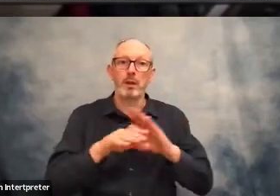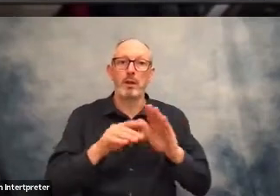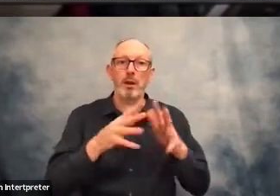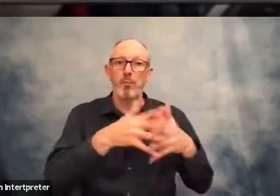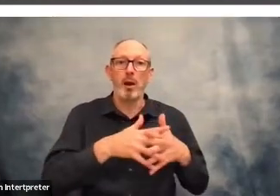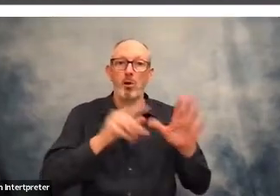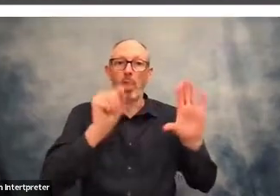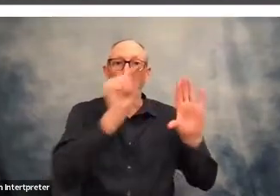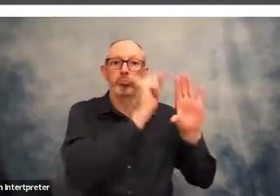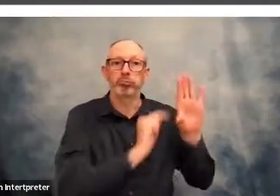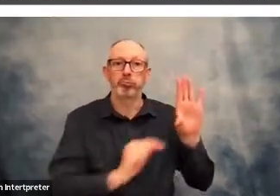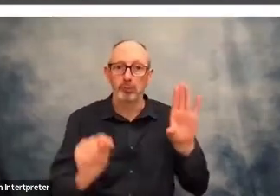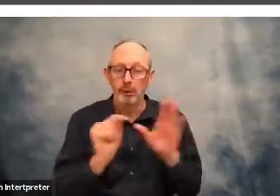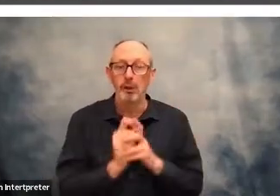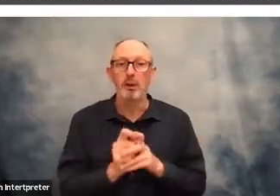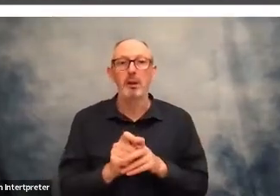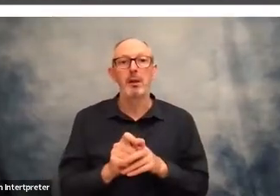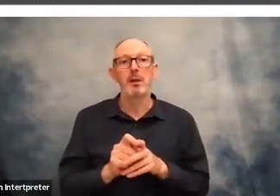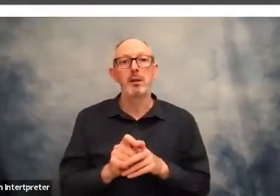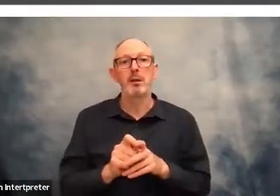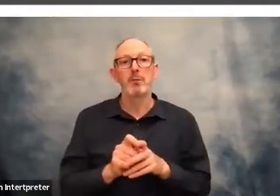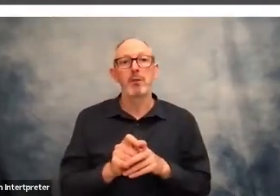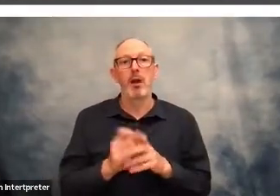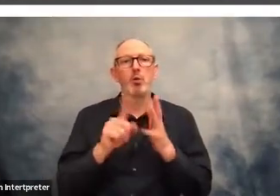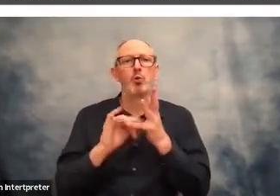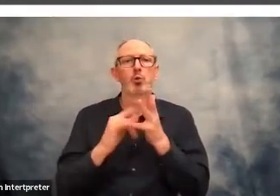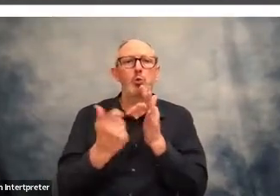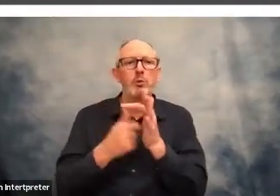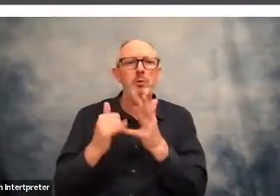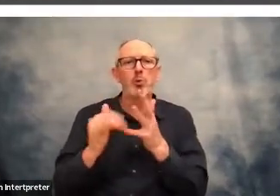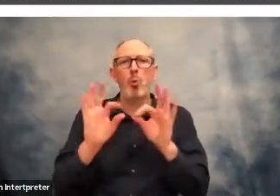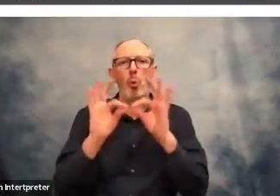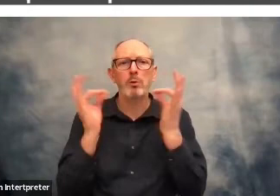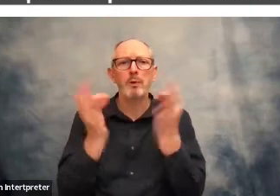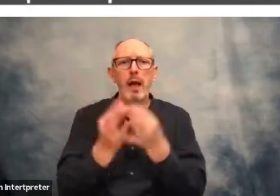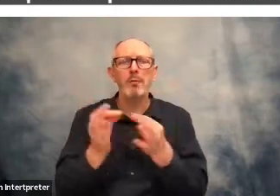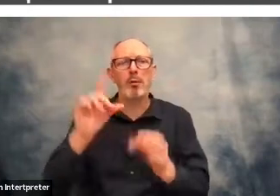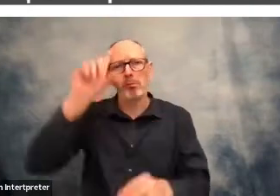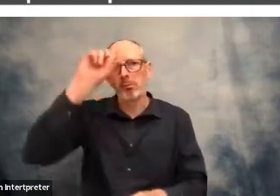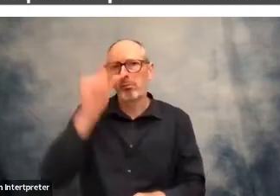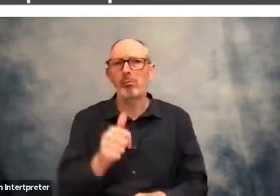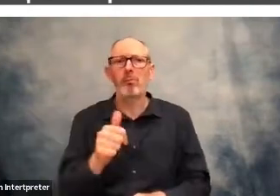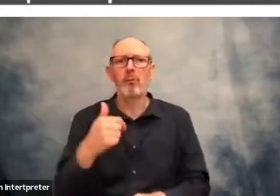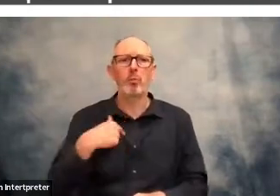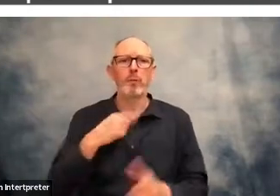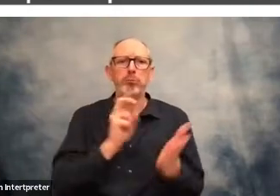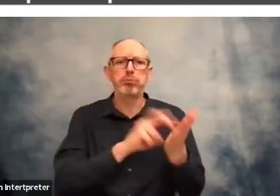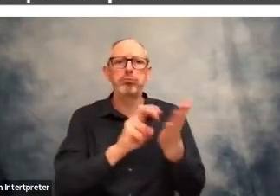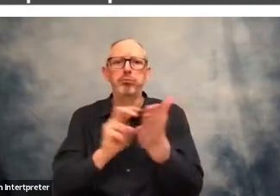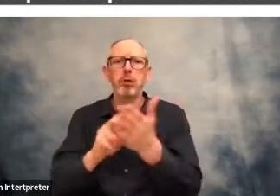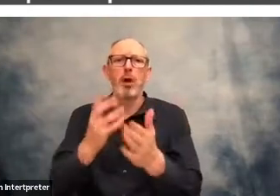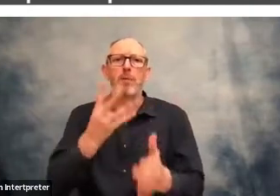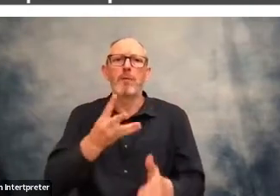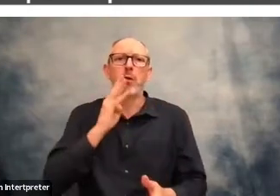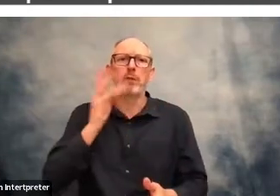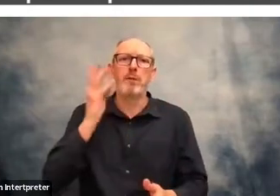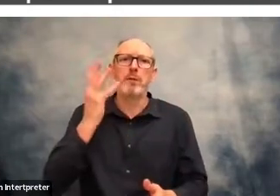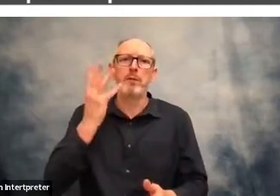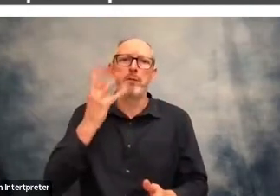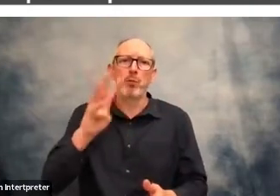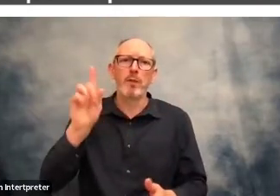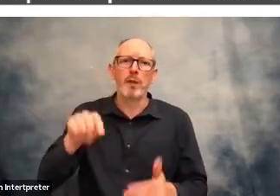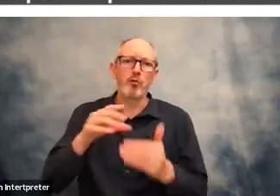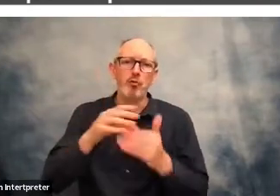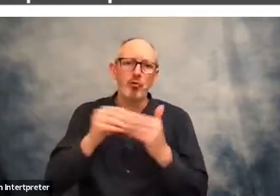launch. And users and organizations love and want what we've built. We've signed $440,000 in LOIs for